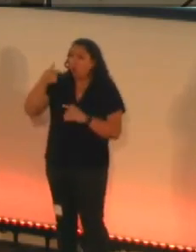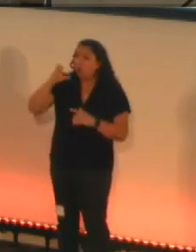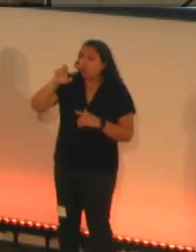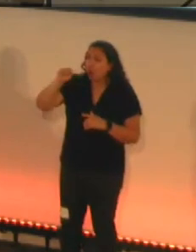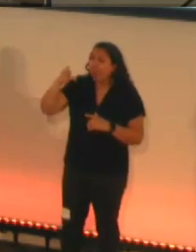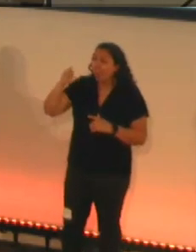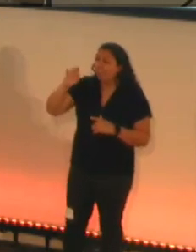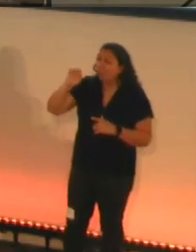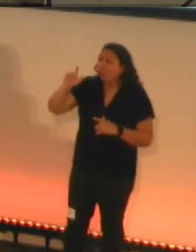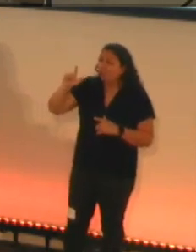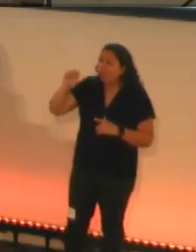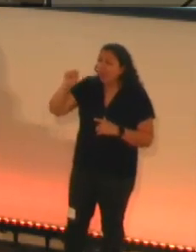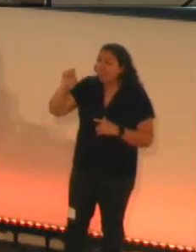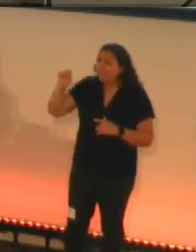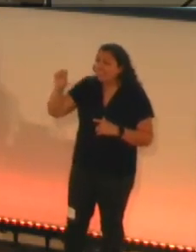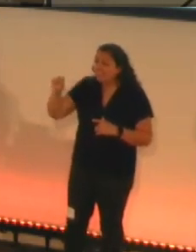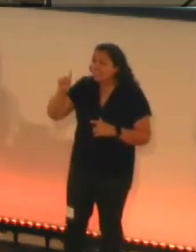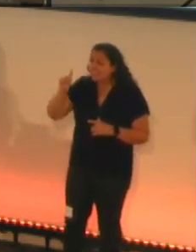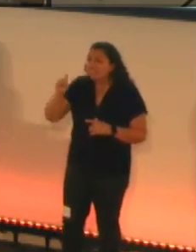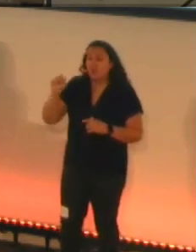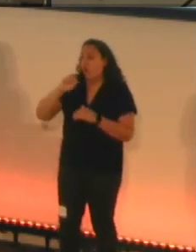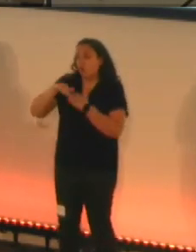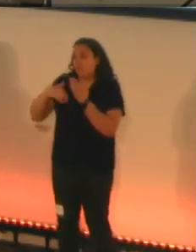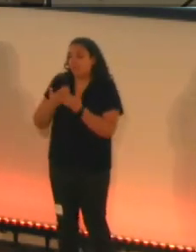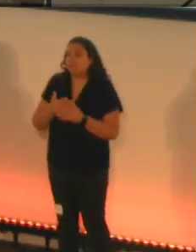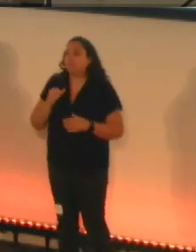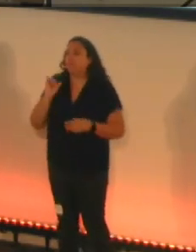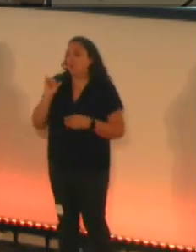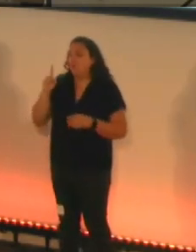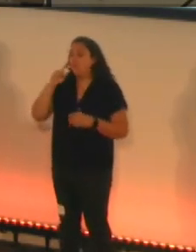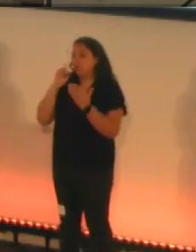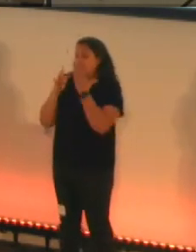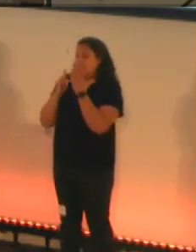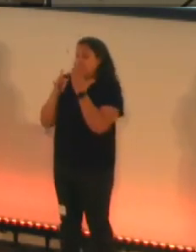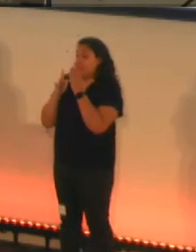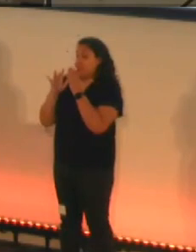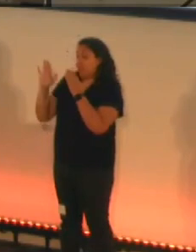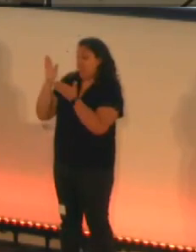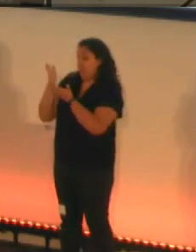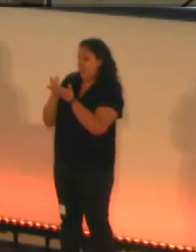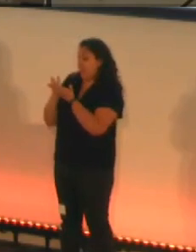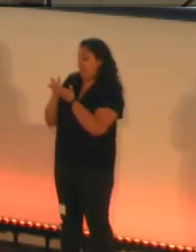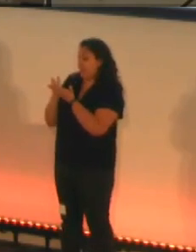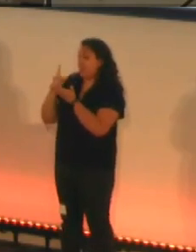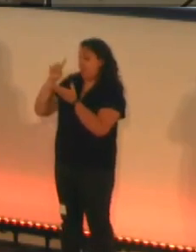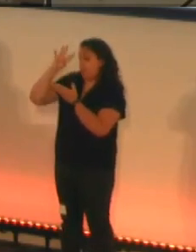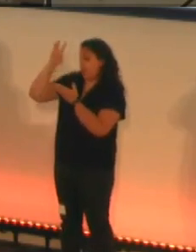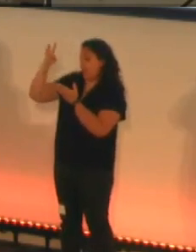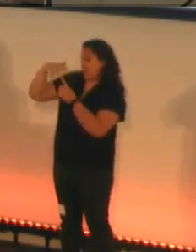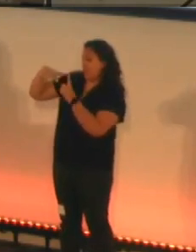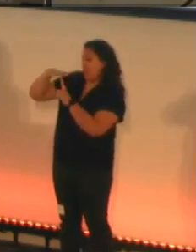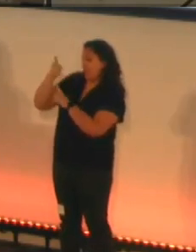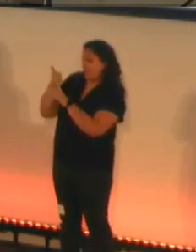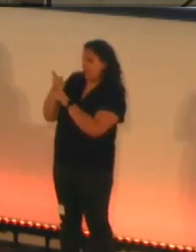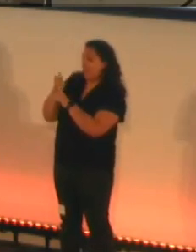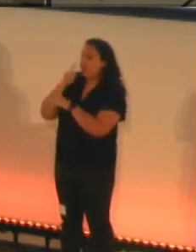of it? All of it. Okay. So for the technical side of development and for just creating the environments themselves,